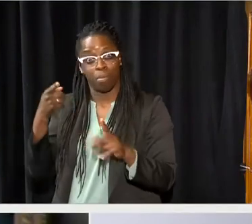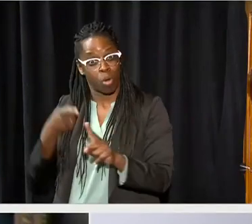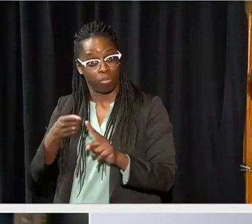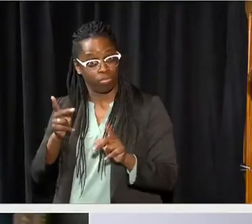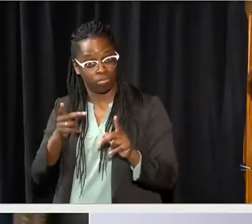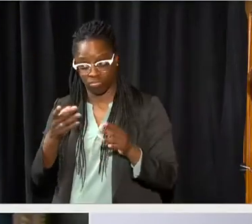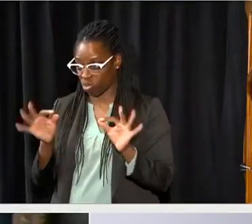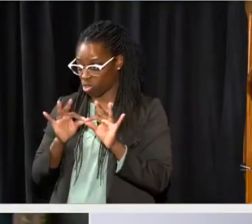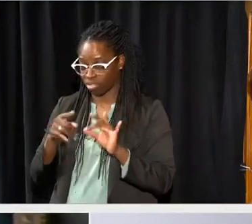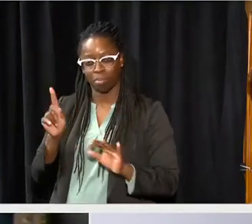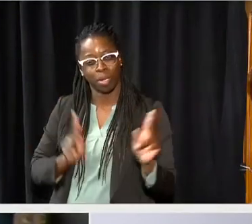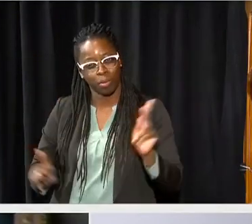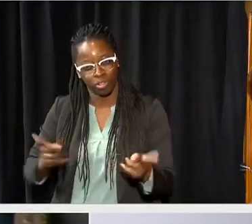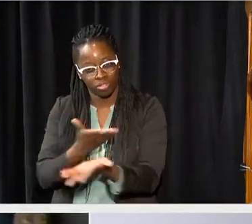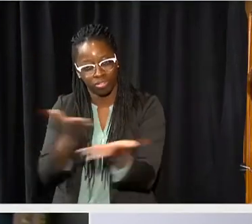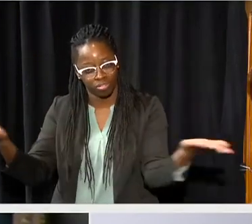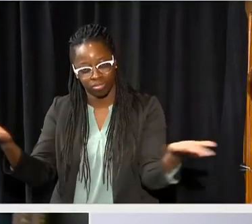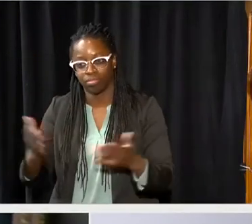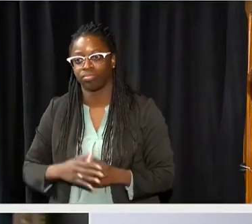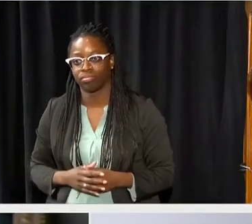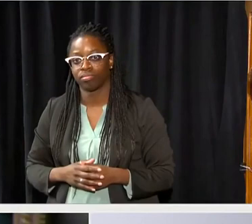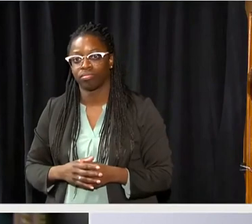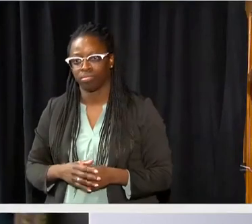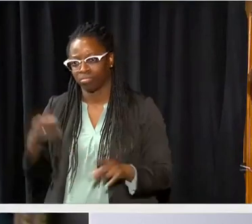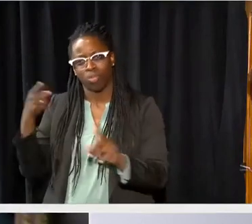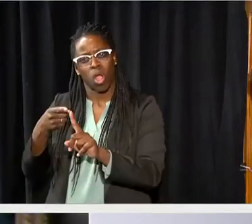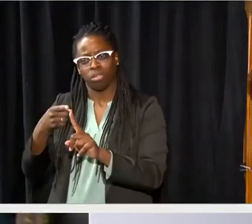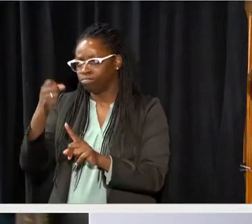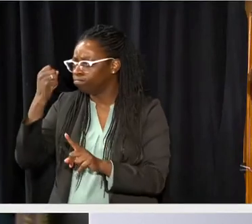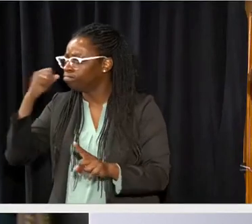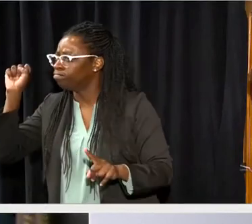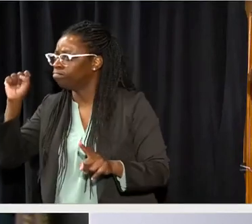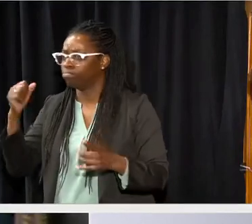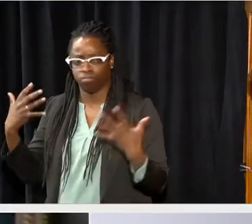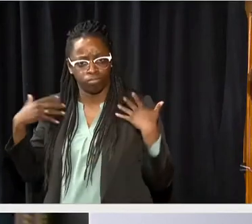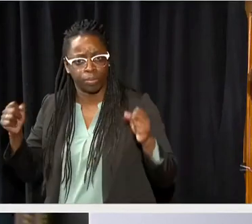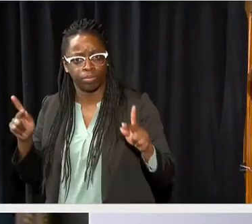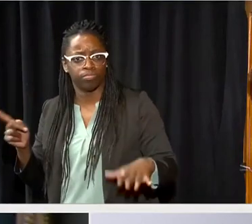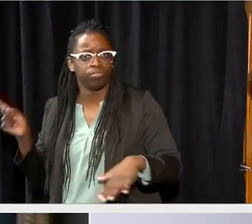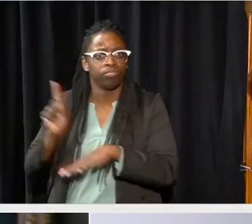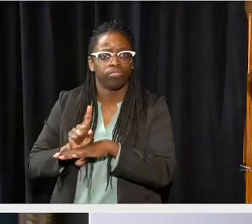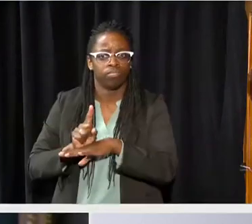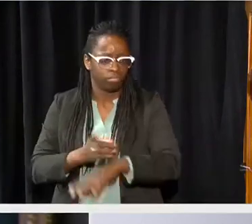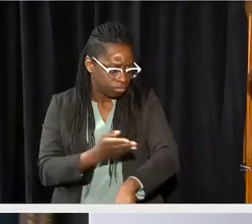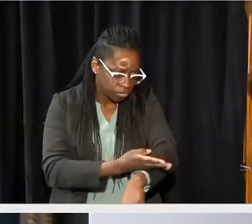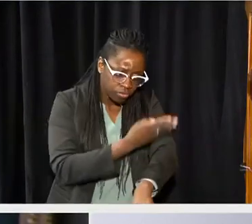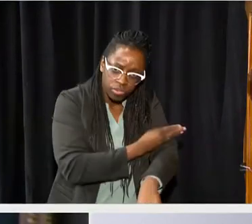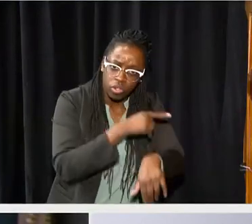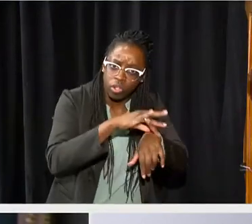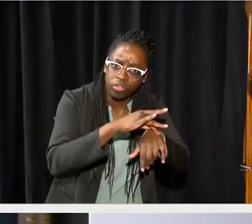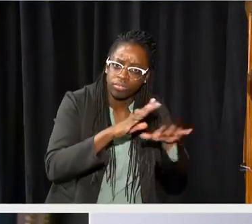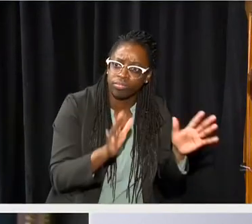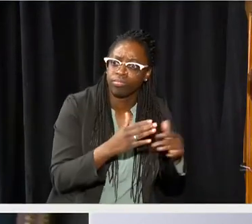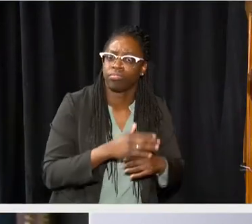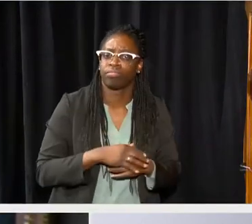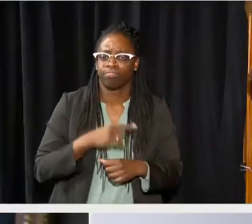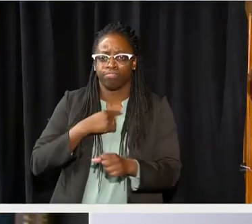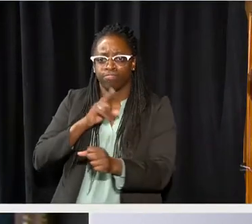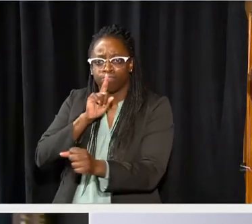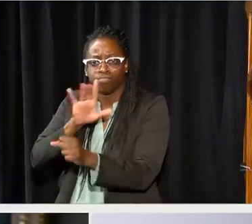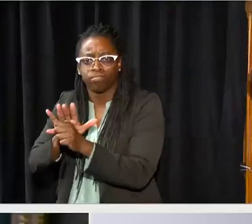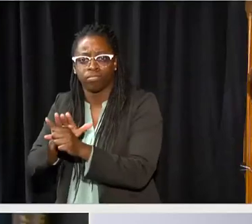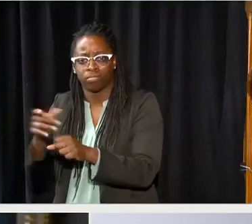new revolutions in healing people and protecting our planet. We're going to redouble our commitment to freedom